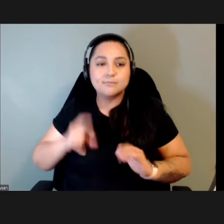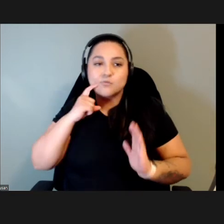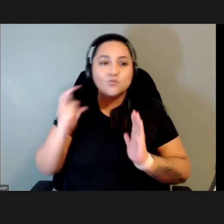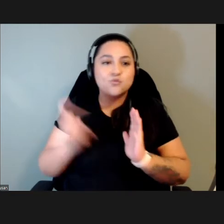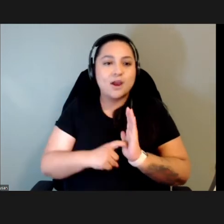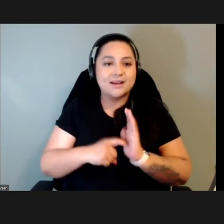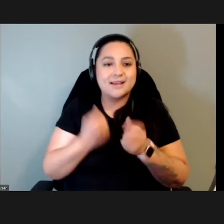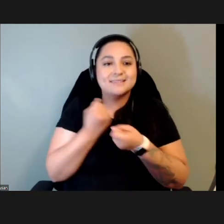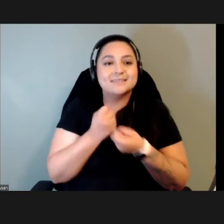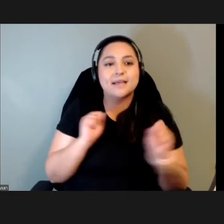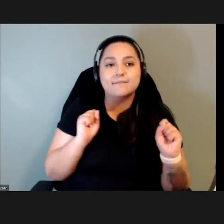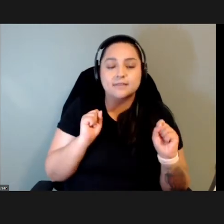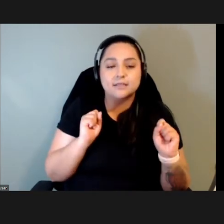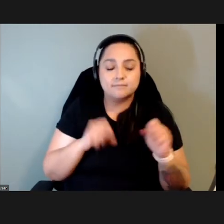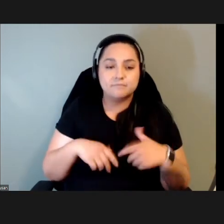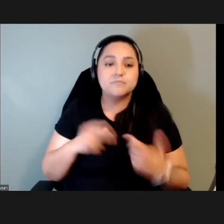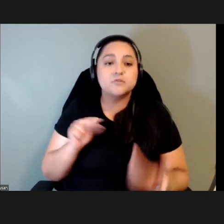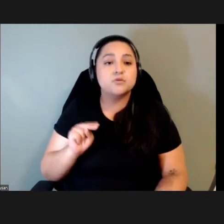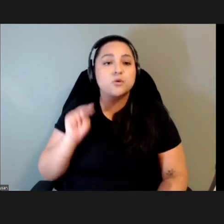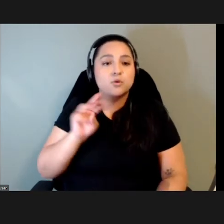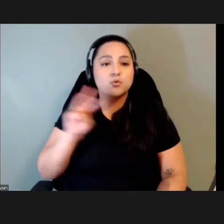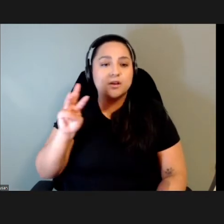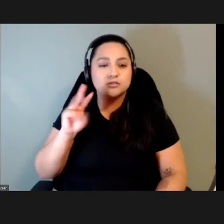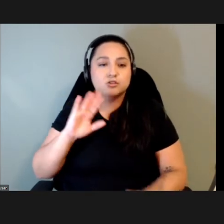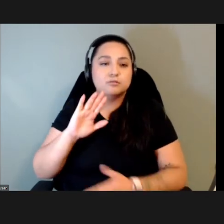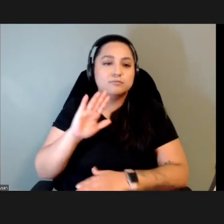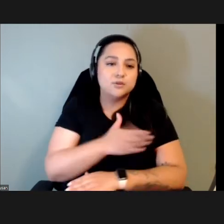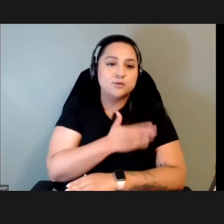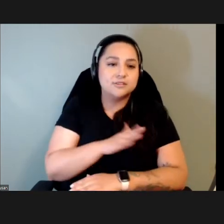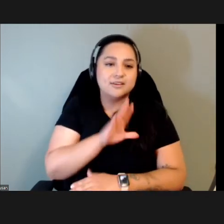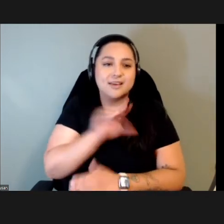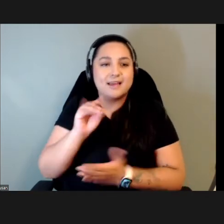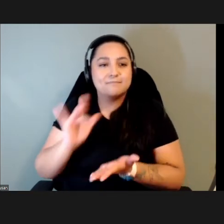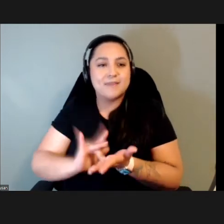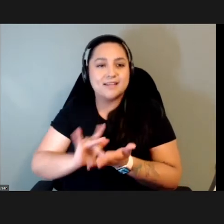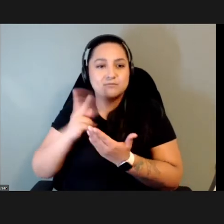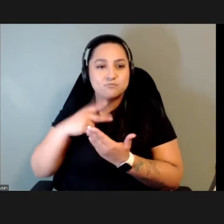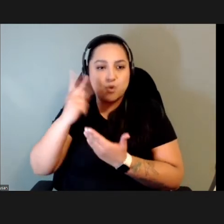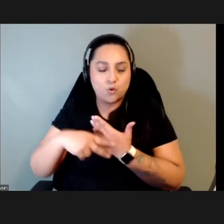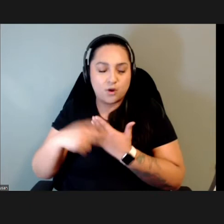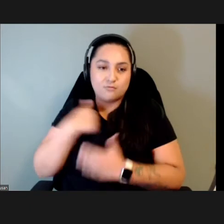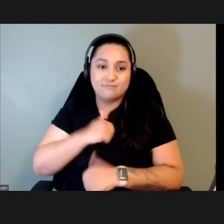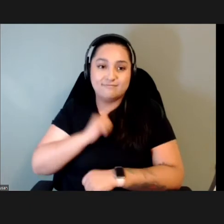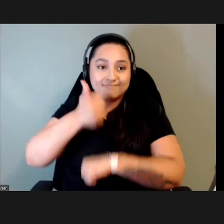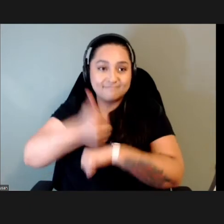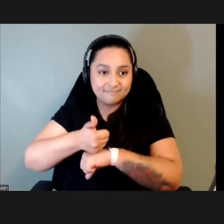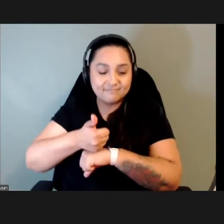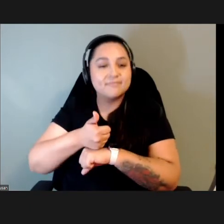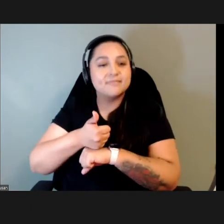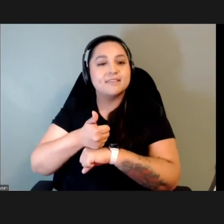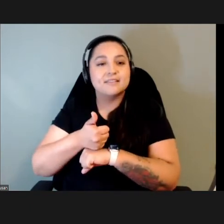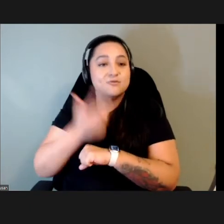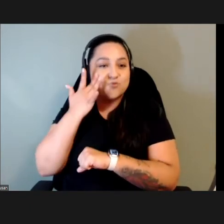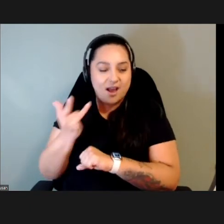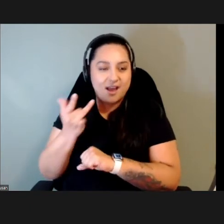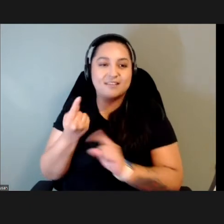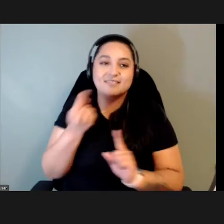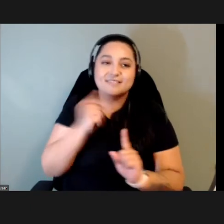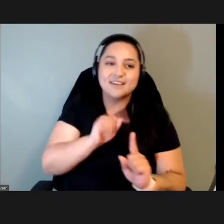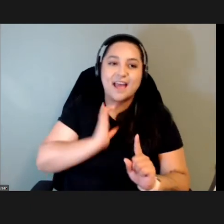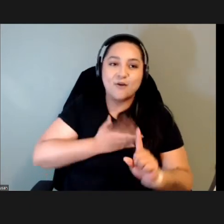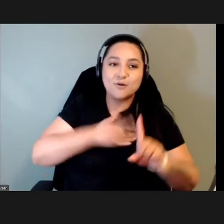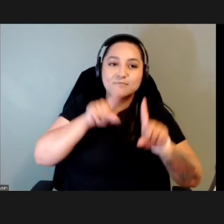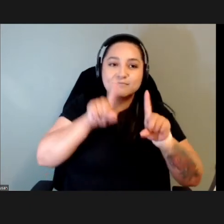The Northwestern Music and Medicine Program was founded as a result of this pilot program, and our